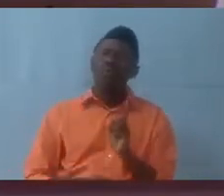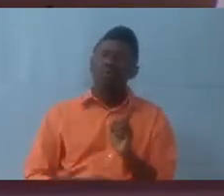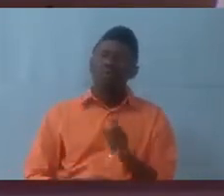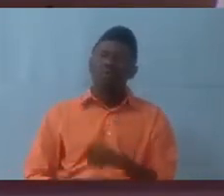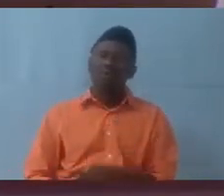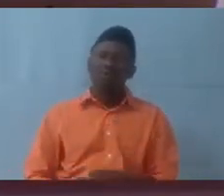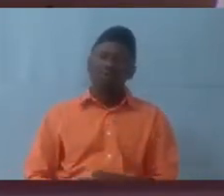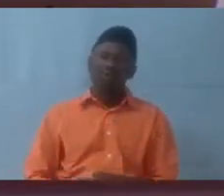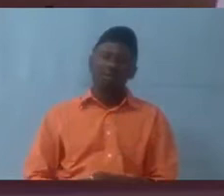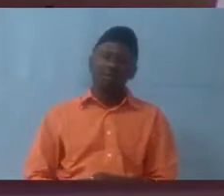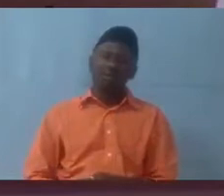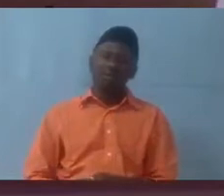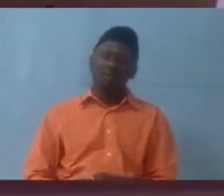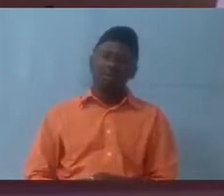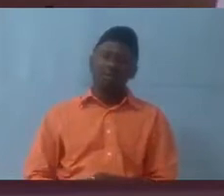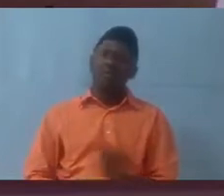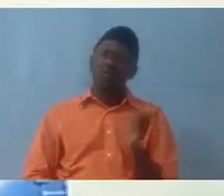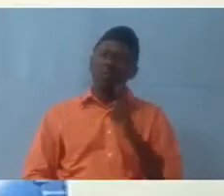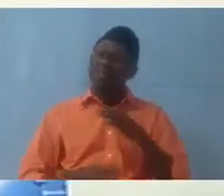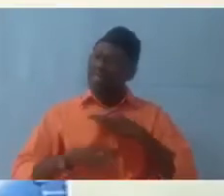is the CJ?